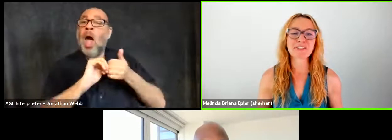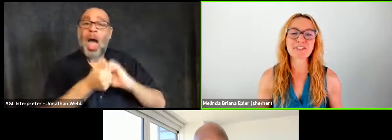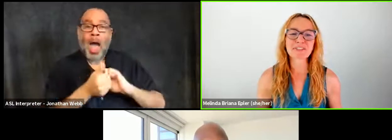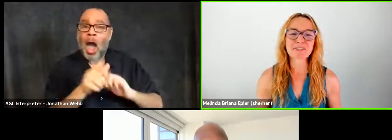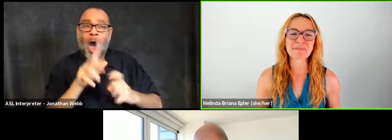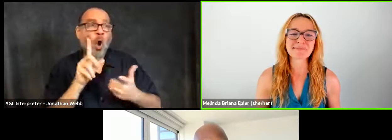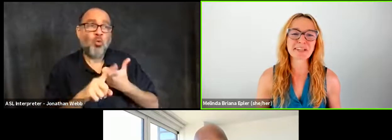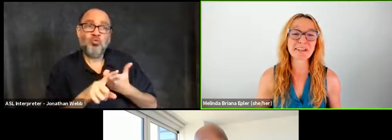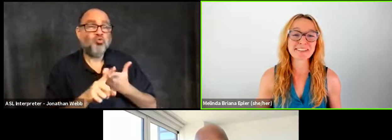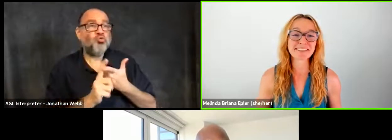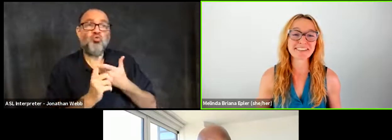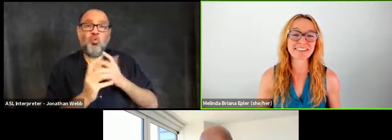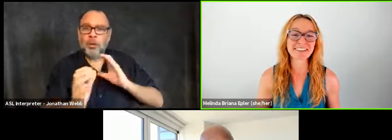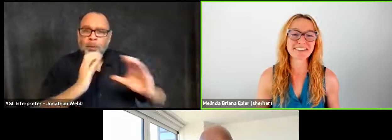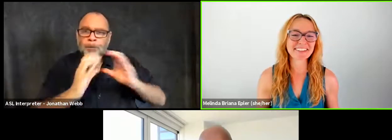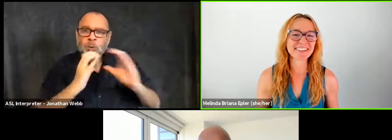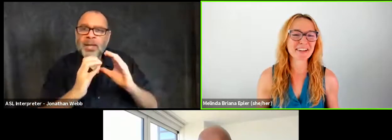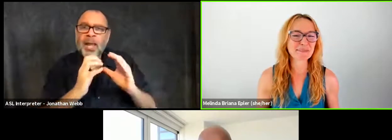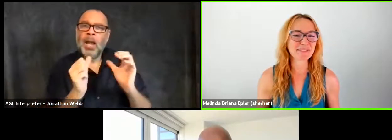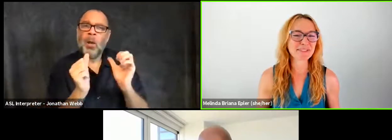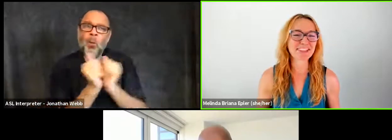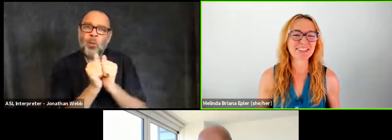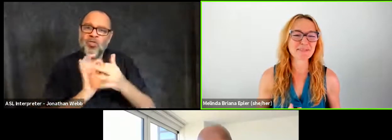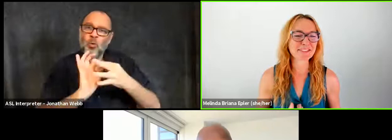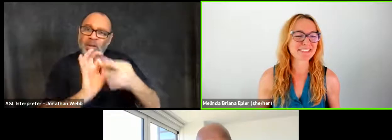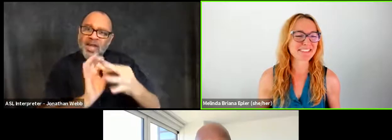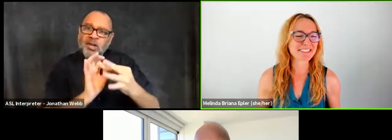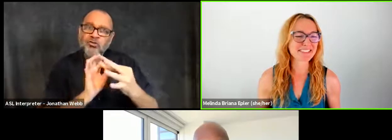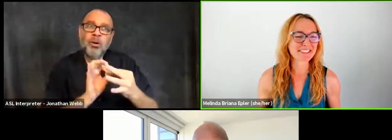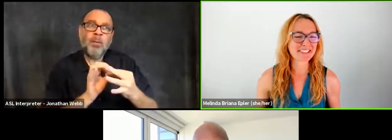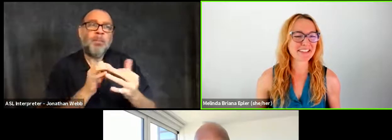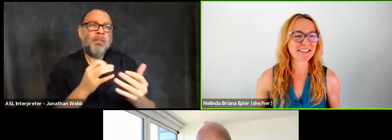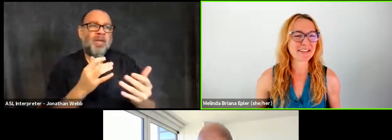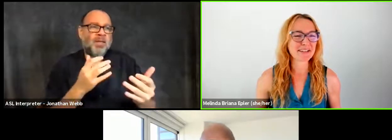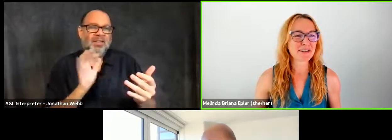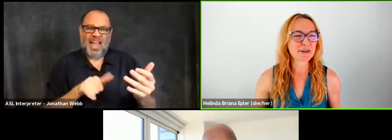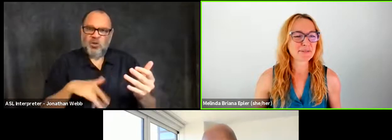empathy-first relationship. Yeah, absolutely. Thanks, Michael.